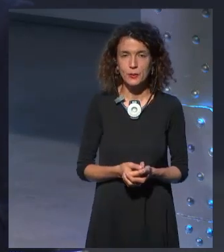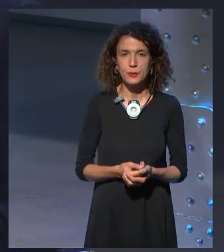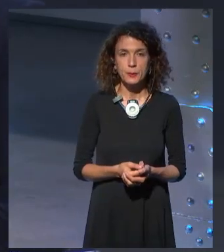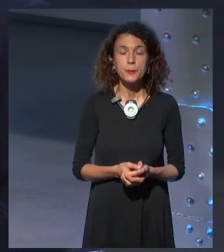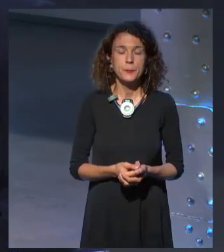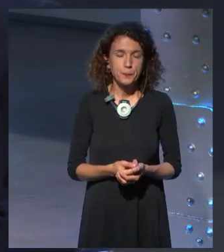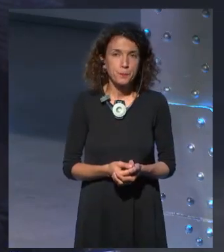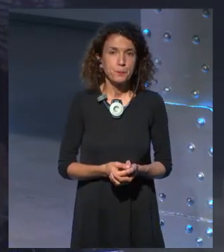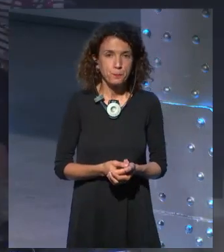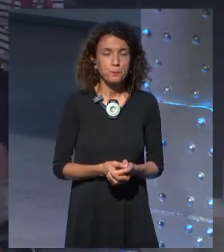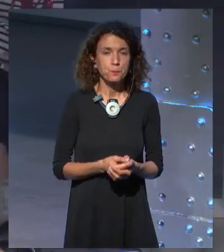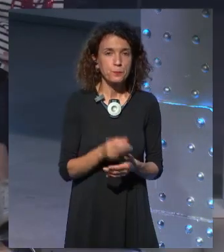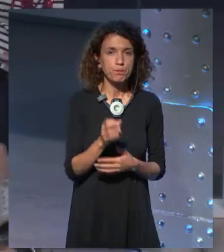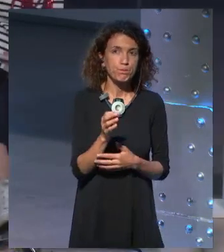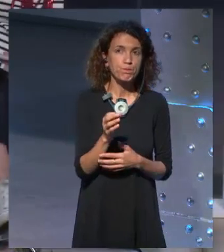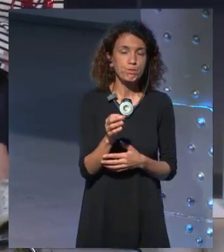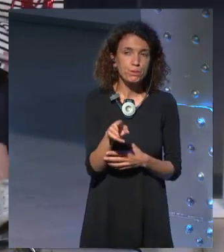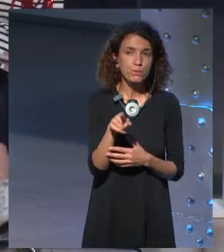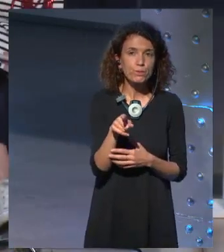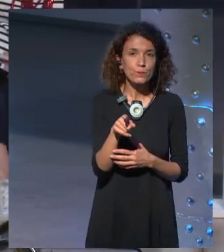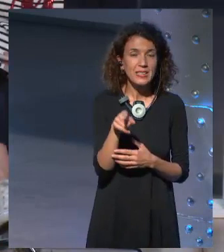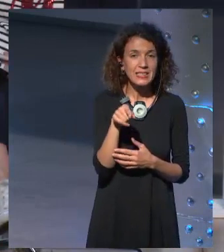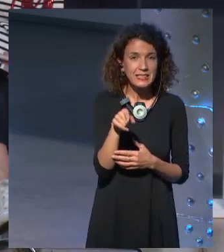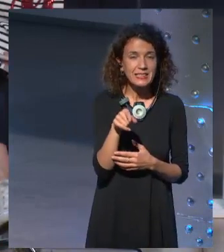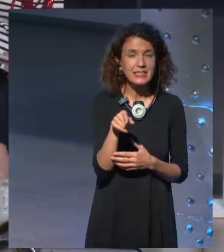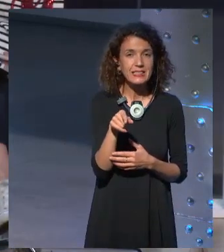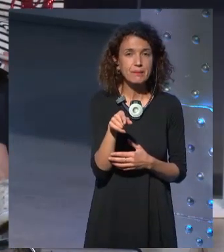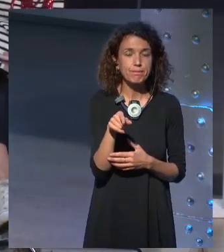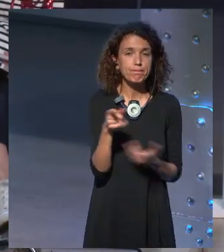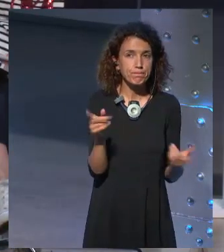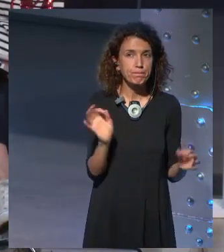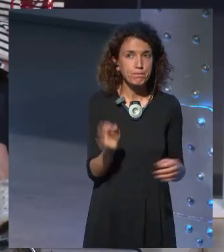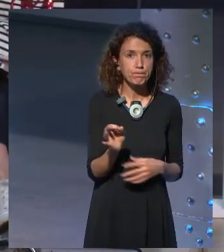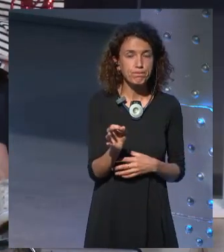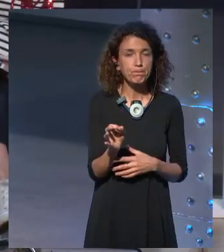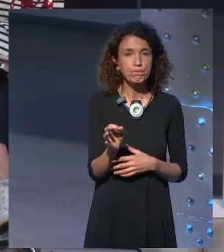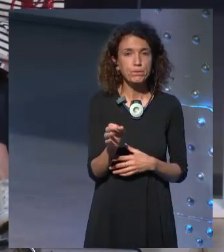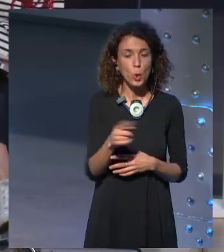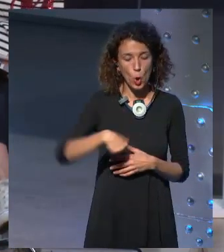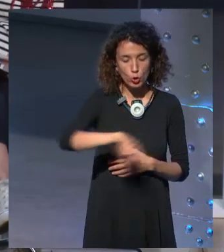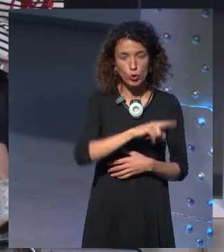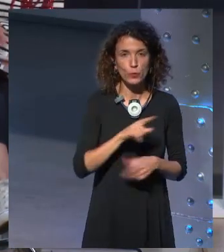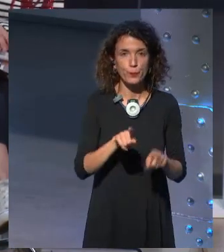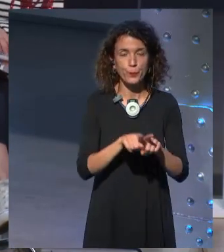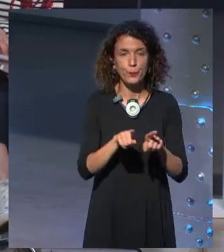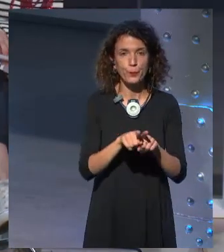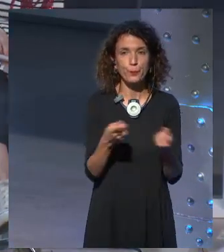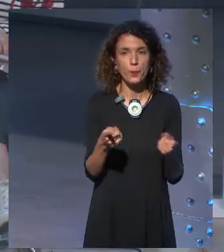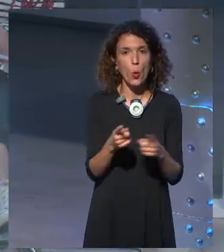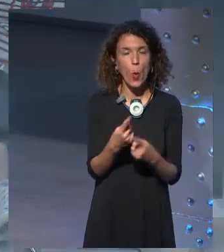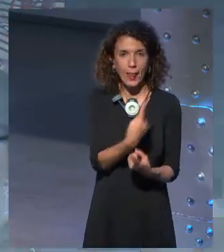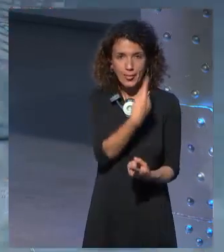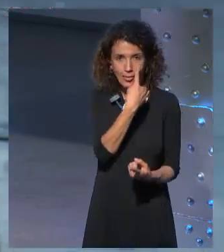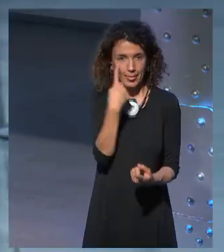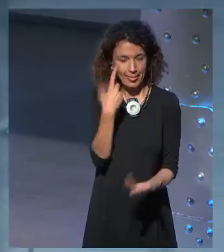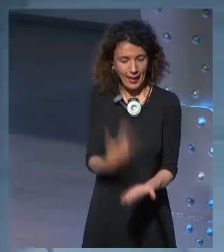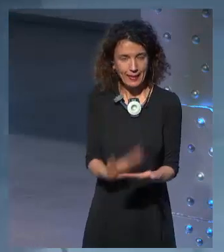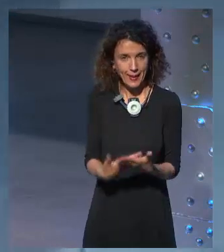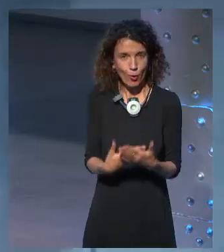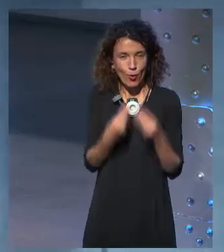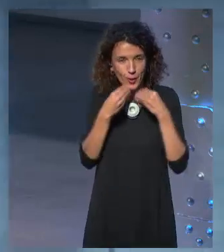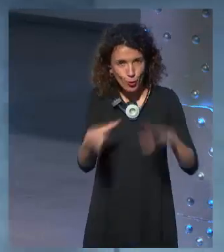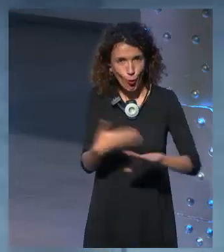think part of it is that we have to all own a little bit of our own history. So every time we've had one of